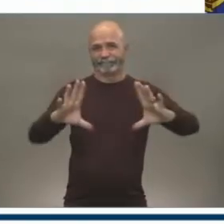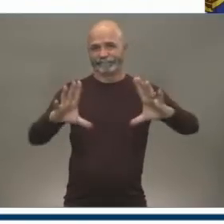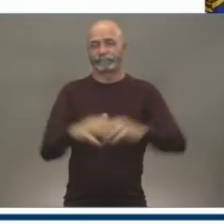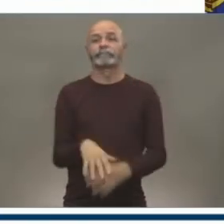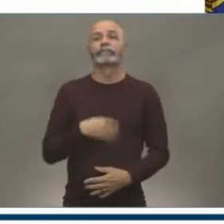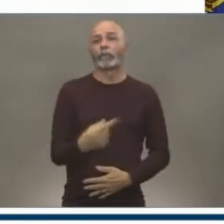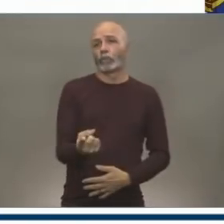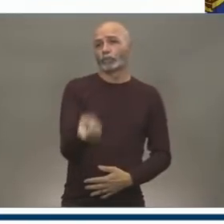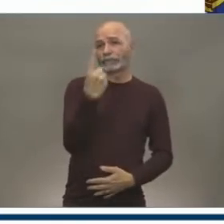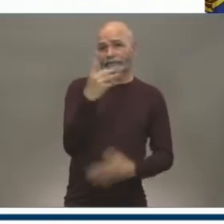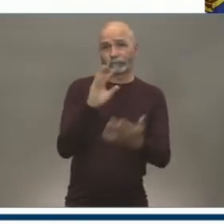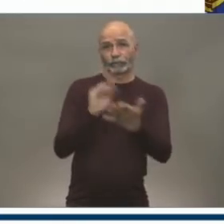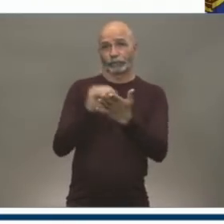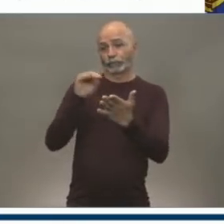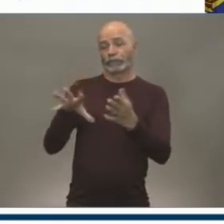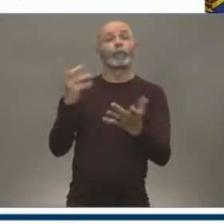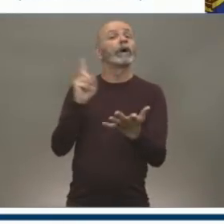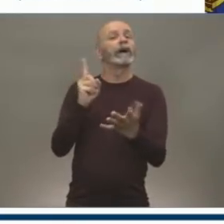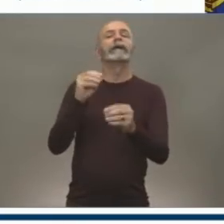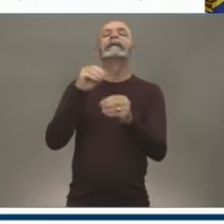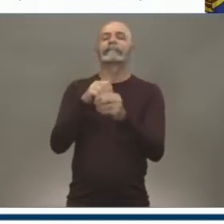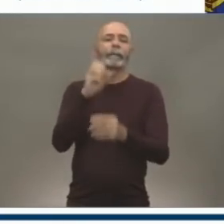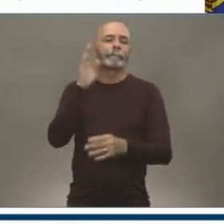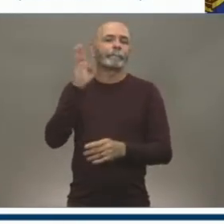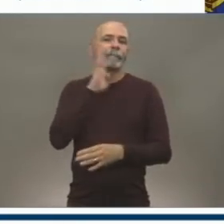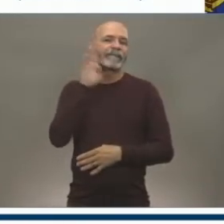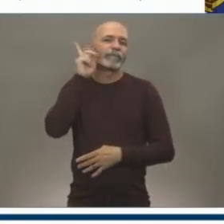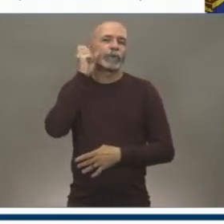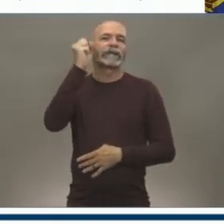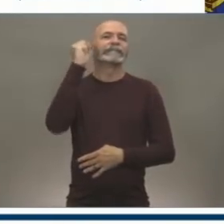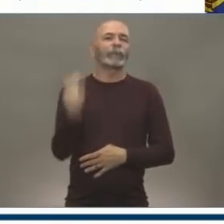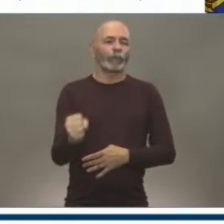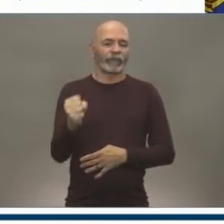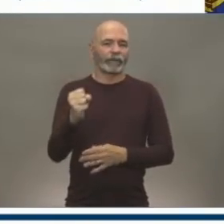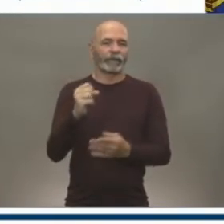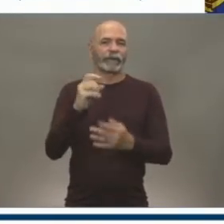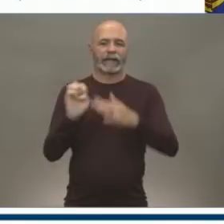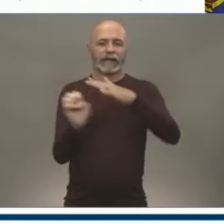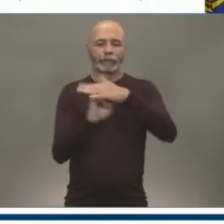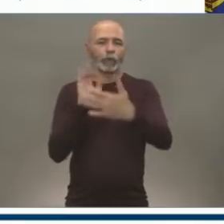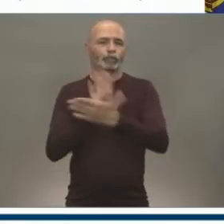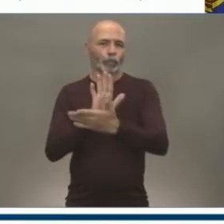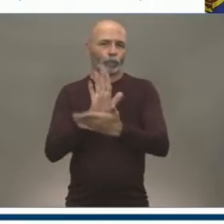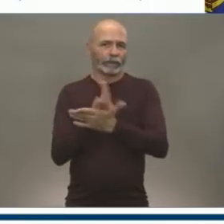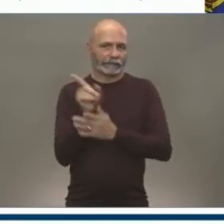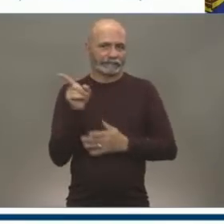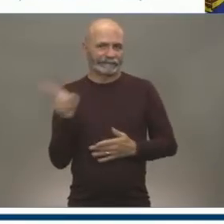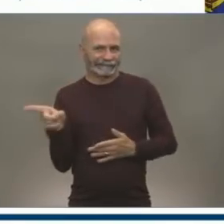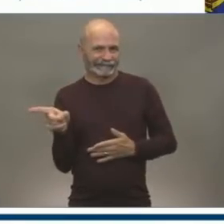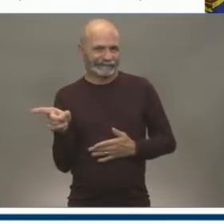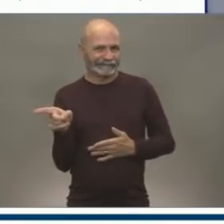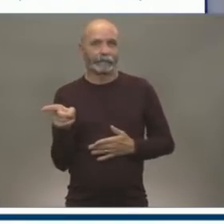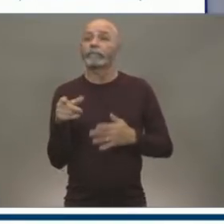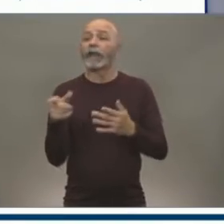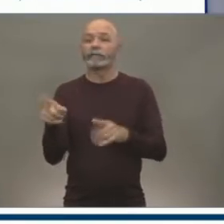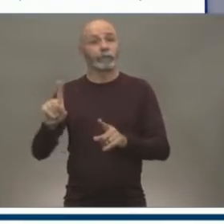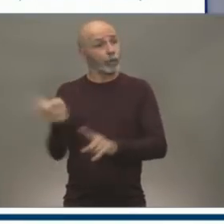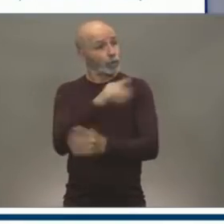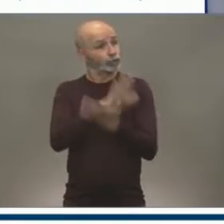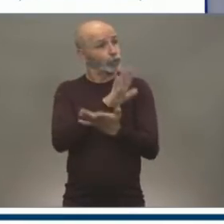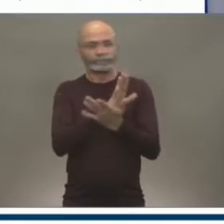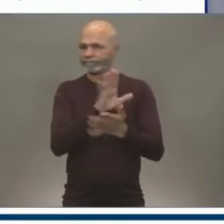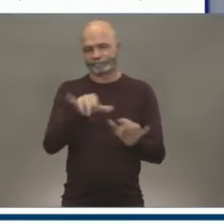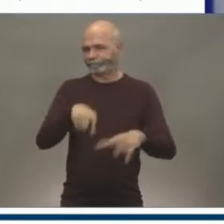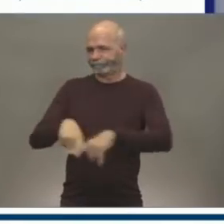at the Bedford South Elementary School. The student did not attend school today and is self-isolating, and the school is closed for deep